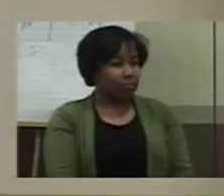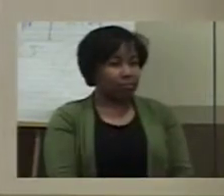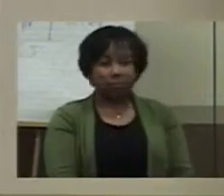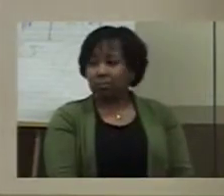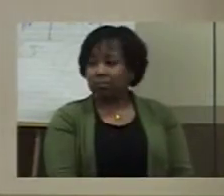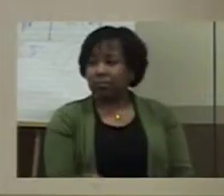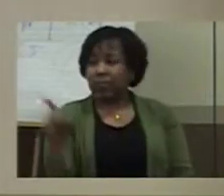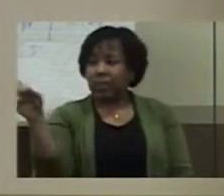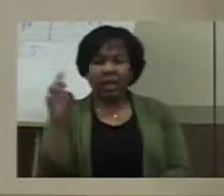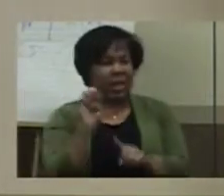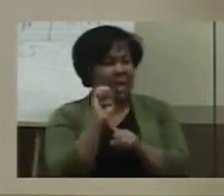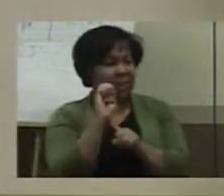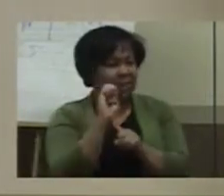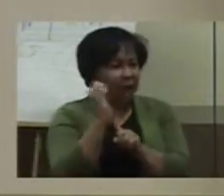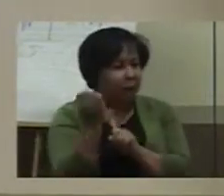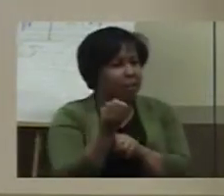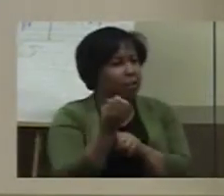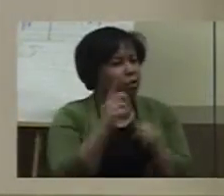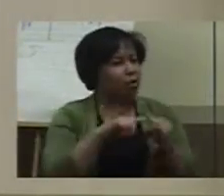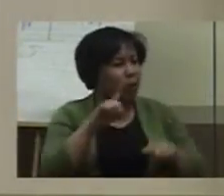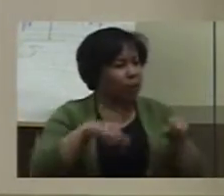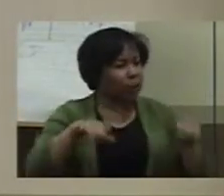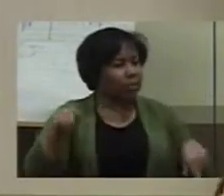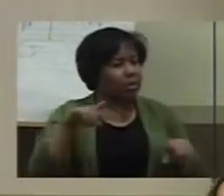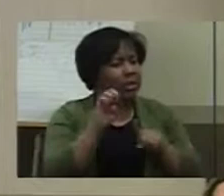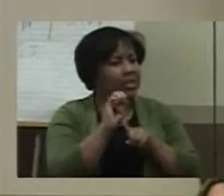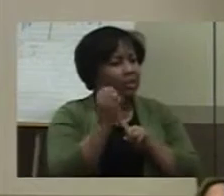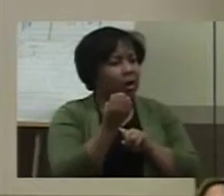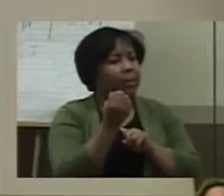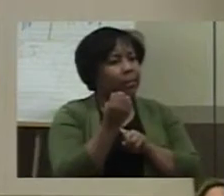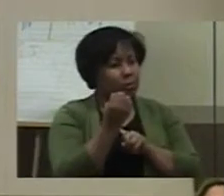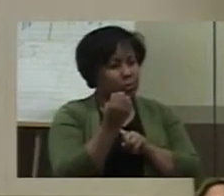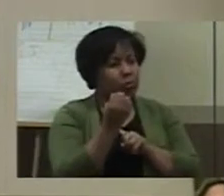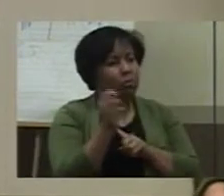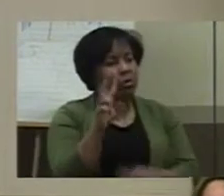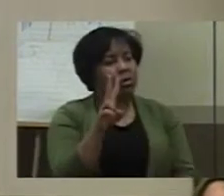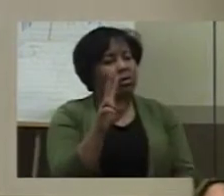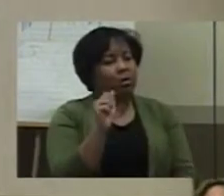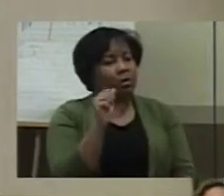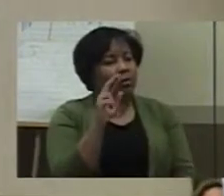Yes? The environmental variables? Okay, the environmental variables. Yeah, that